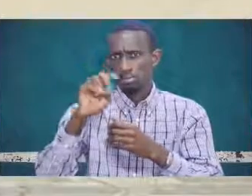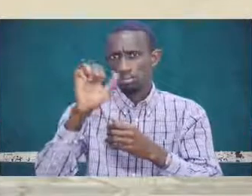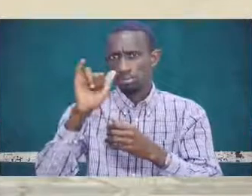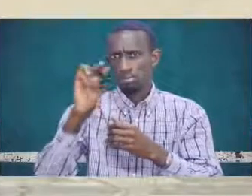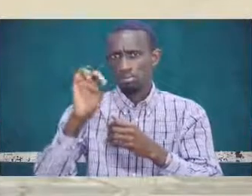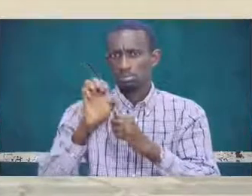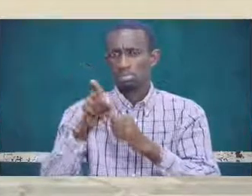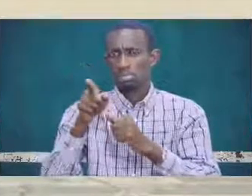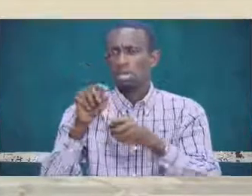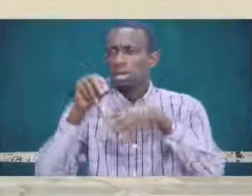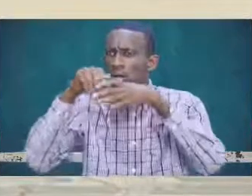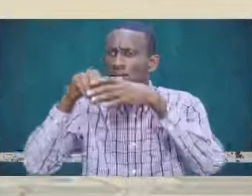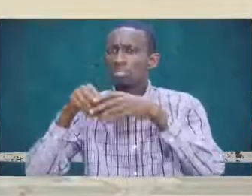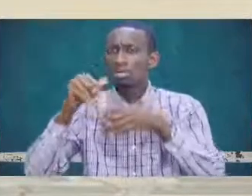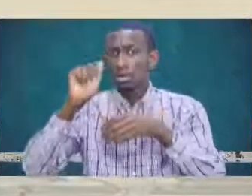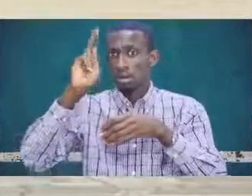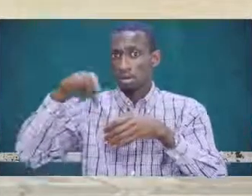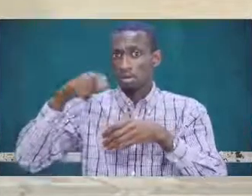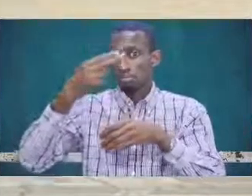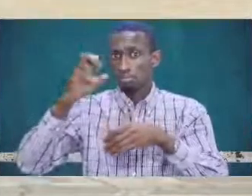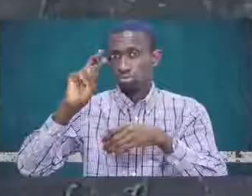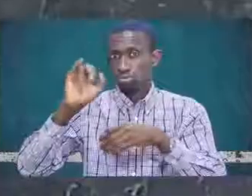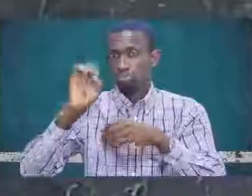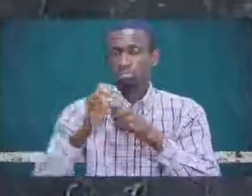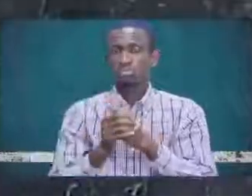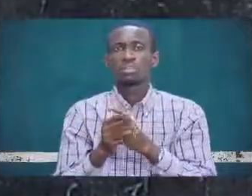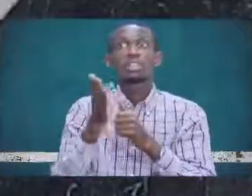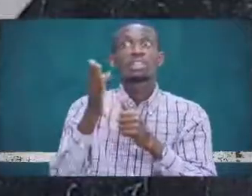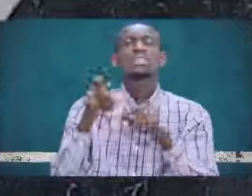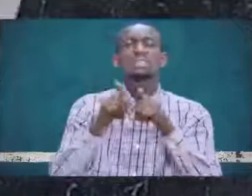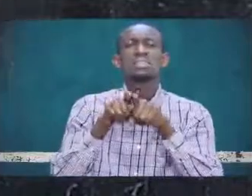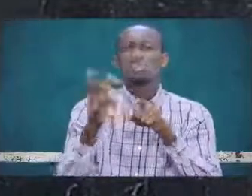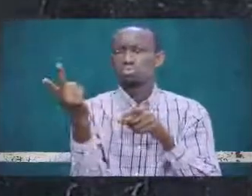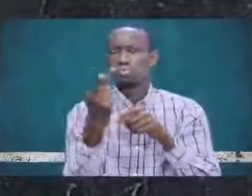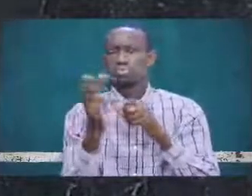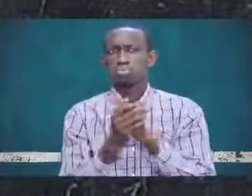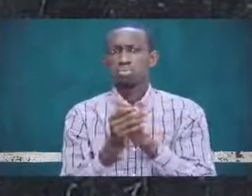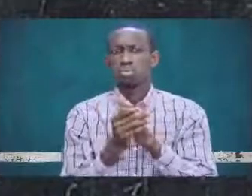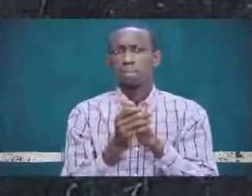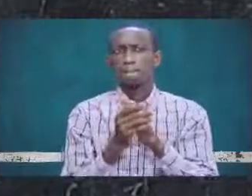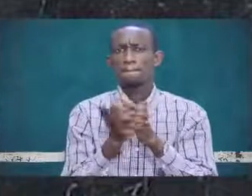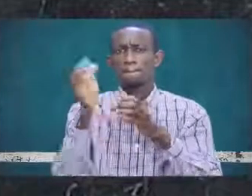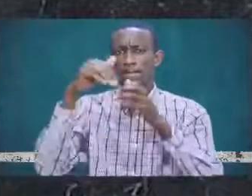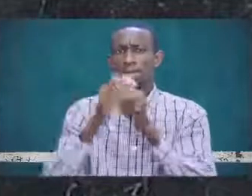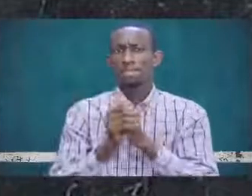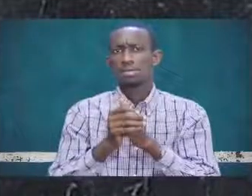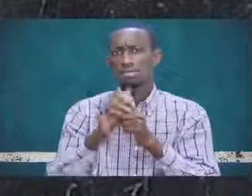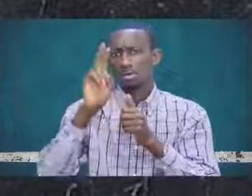right? So these two are referred to as protein digestive enzymes. We have hydrochloric